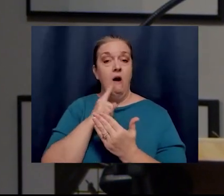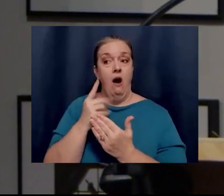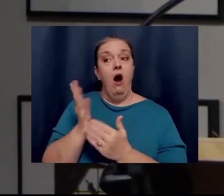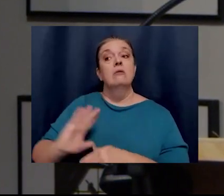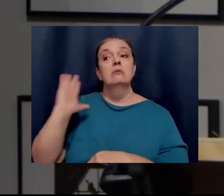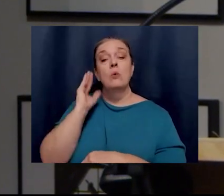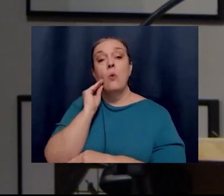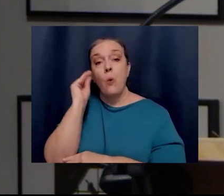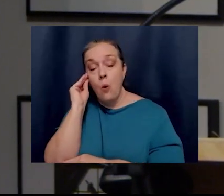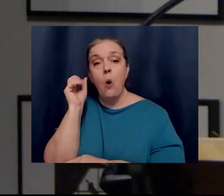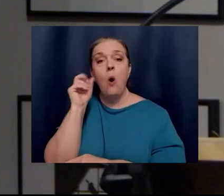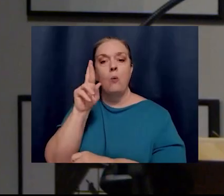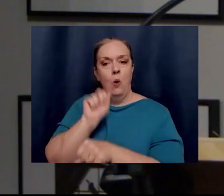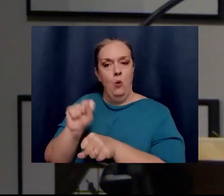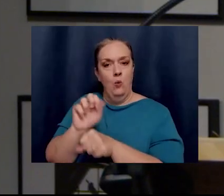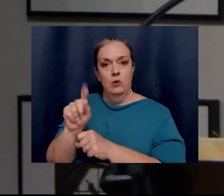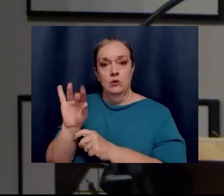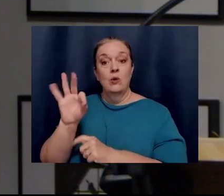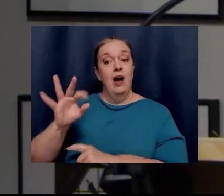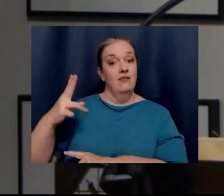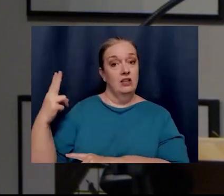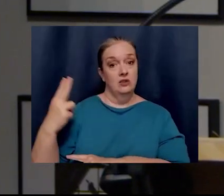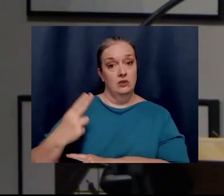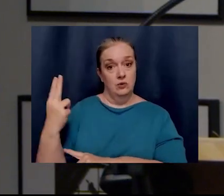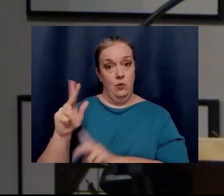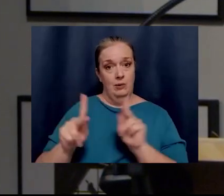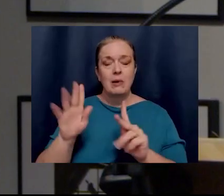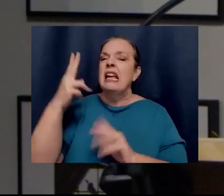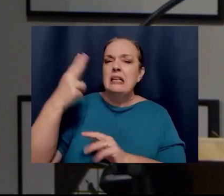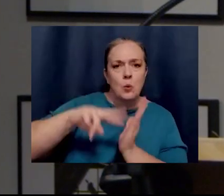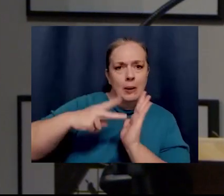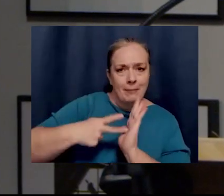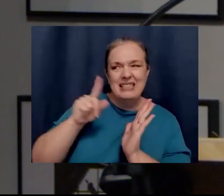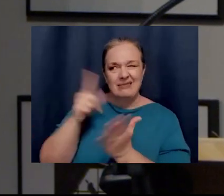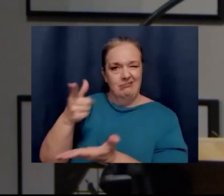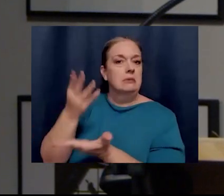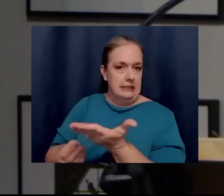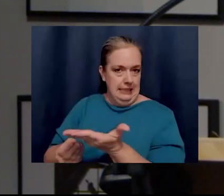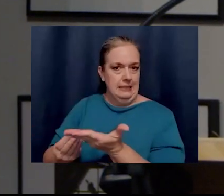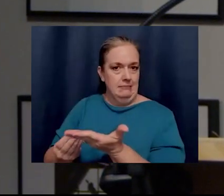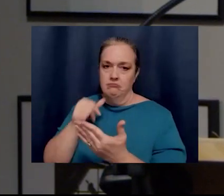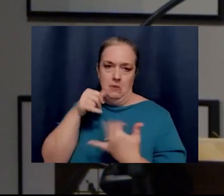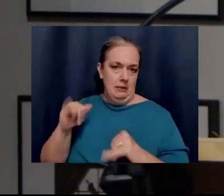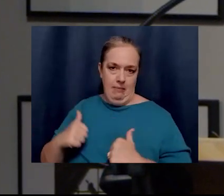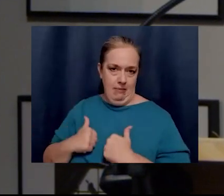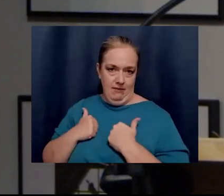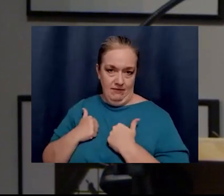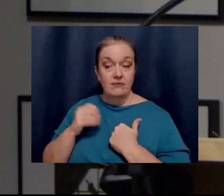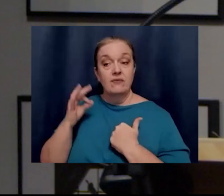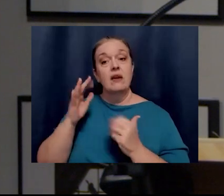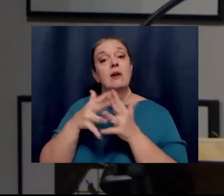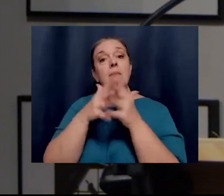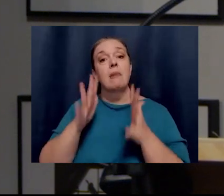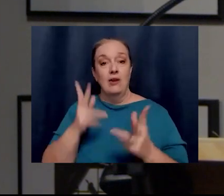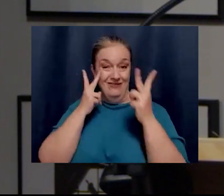of historical, and when I say historical, I mean deceased in this context, American visual artists,